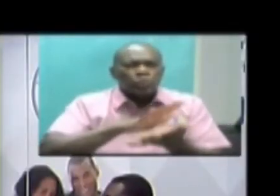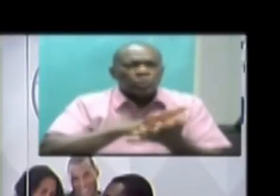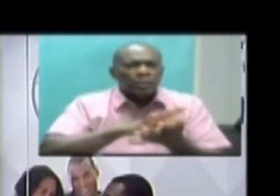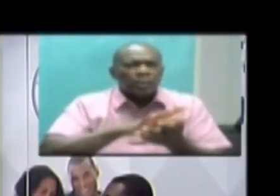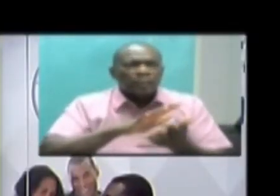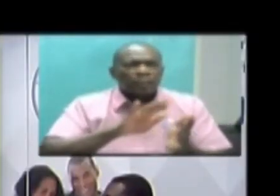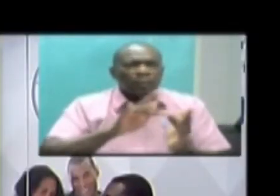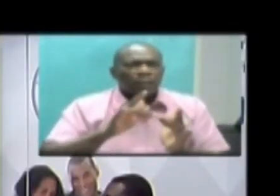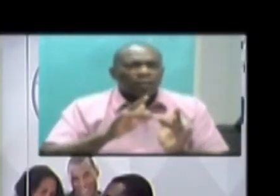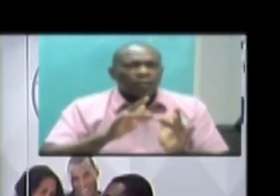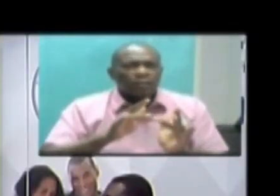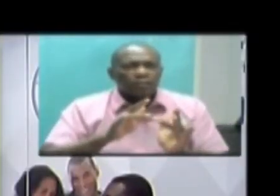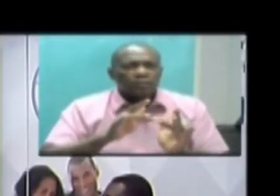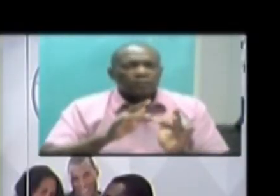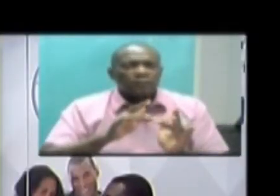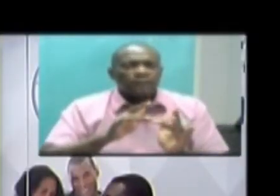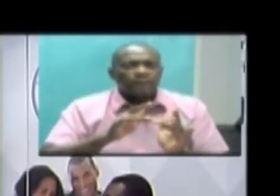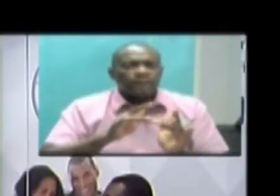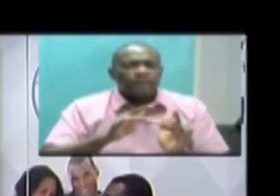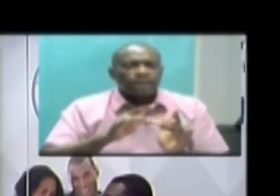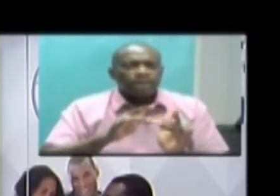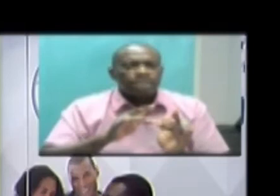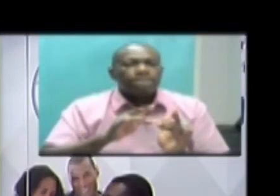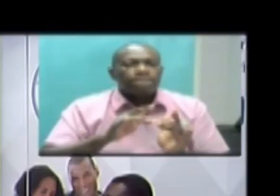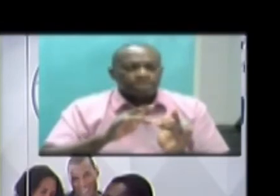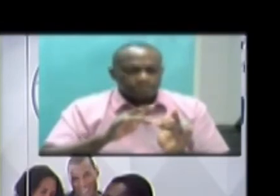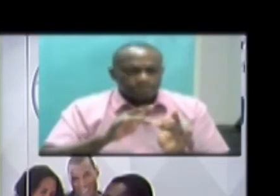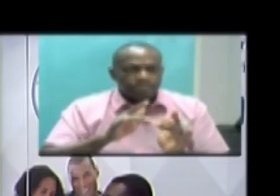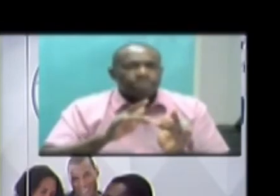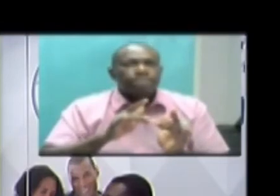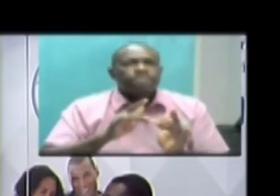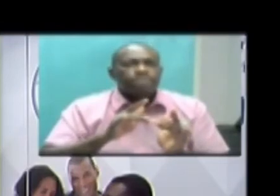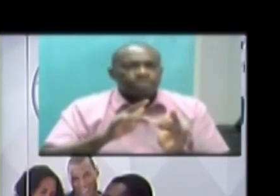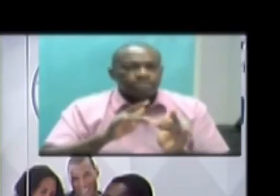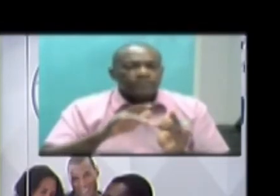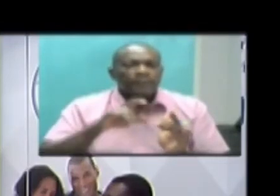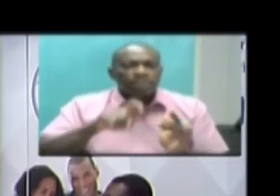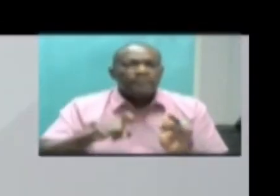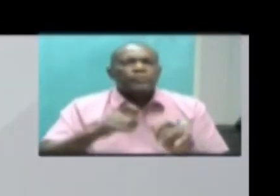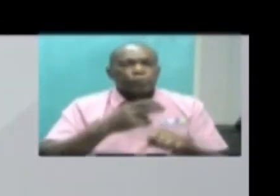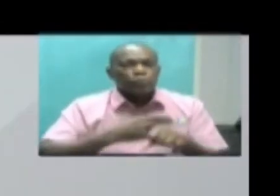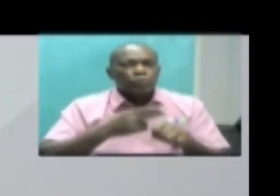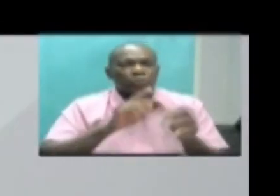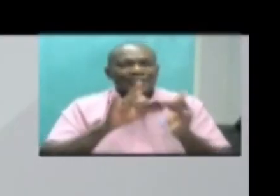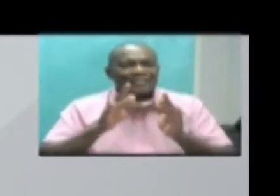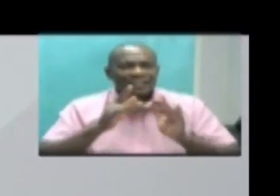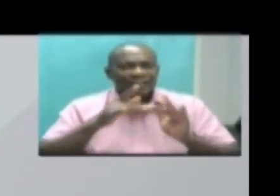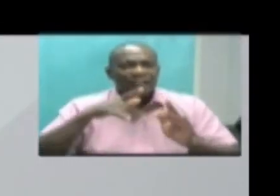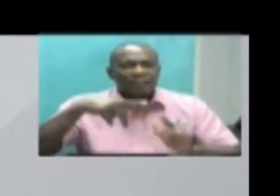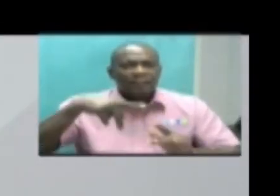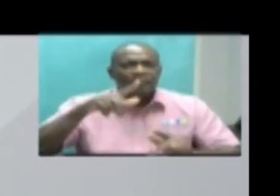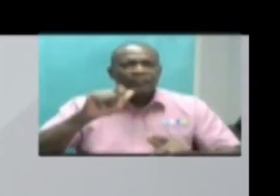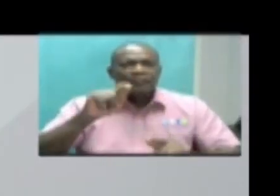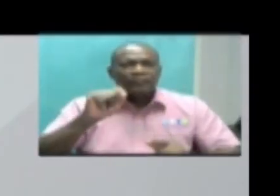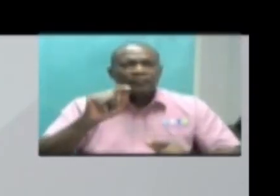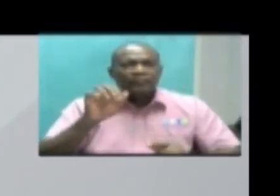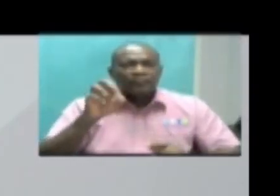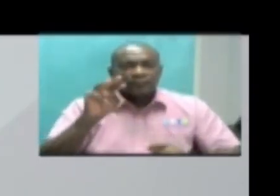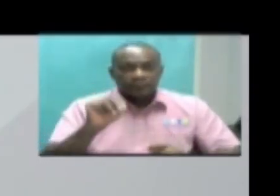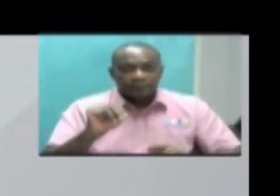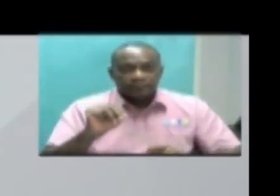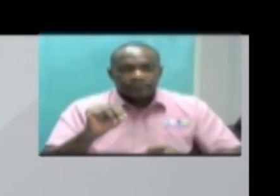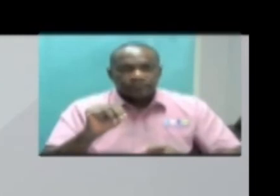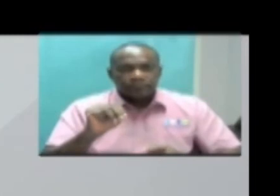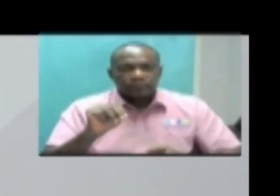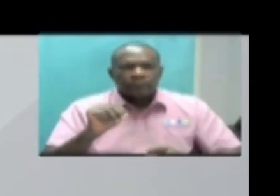to digital platforms and so on, what I think we are saying is that we need